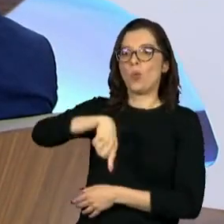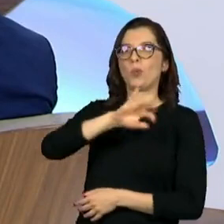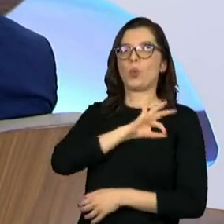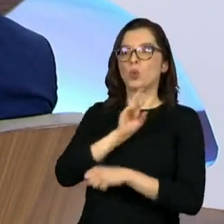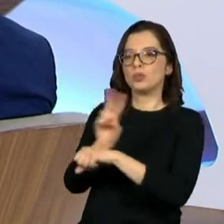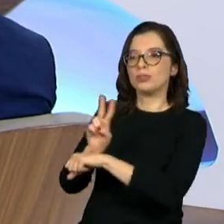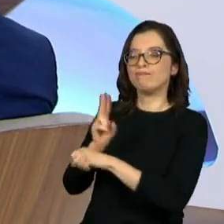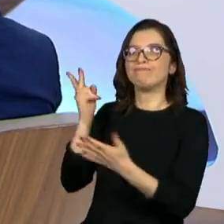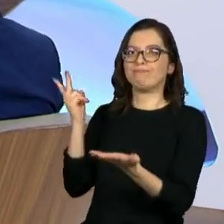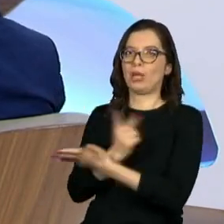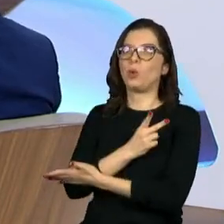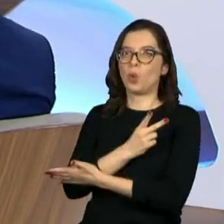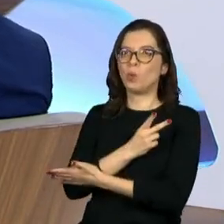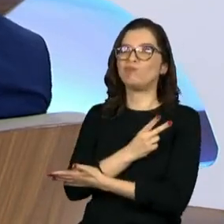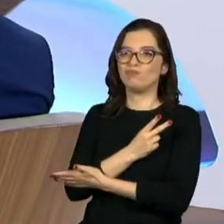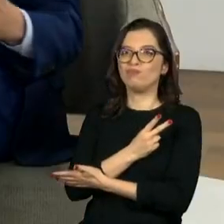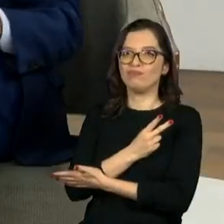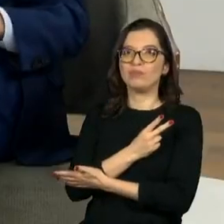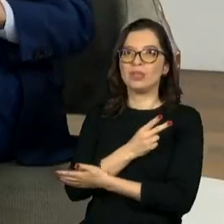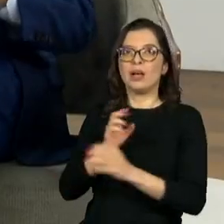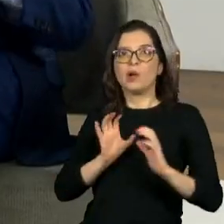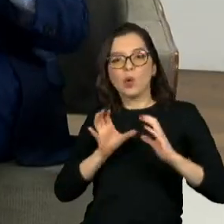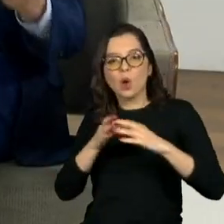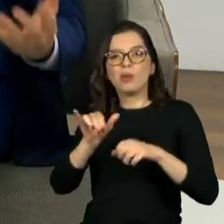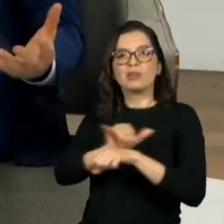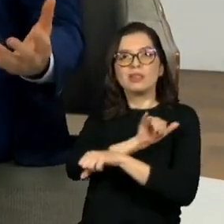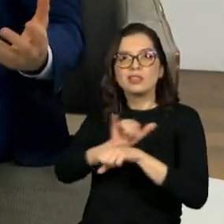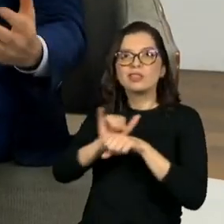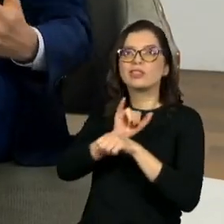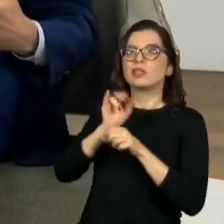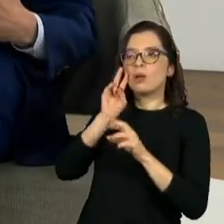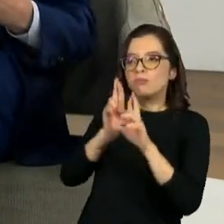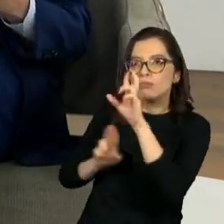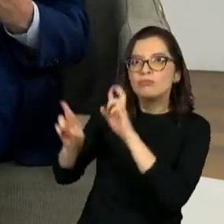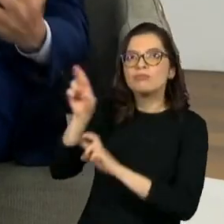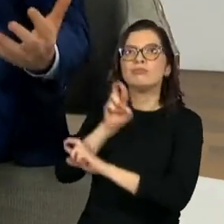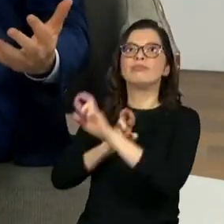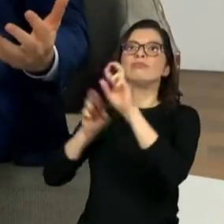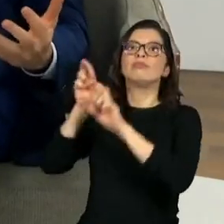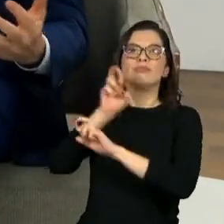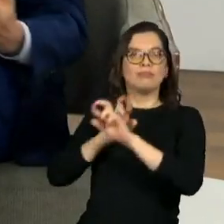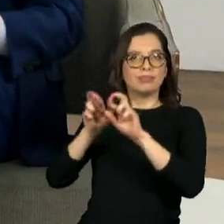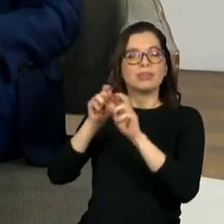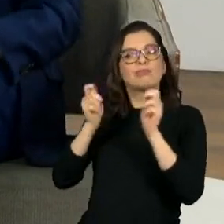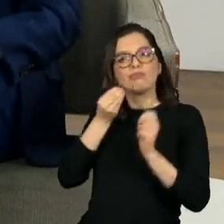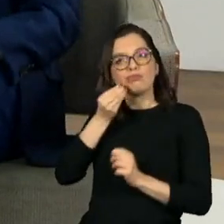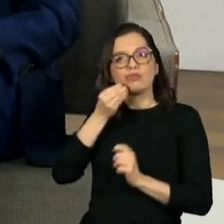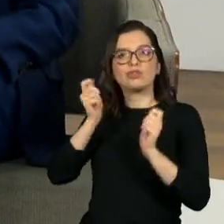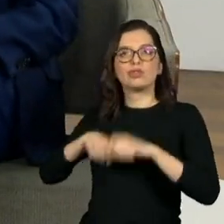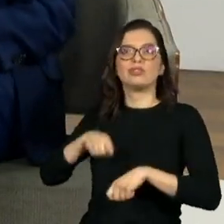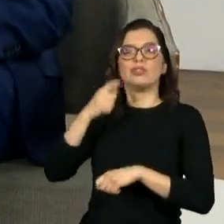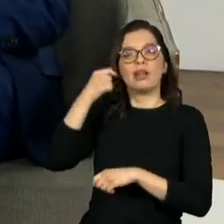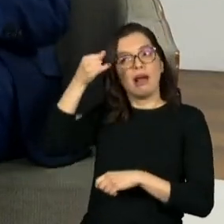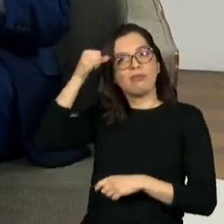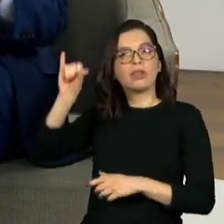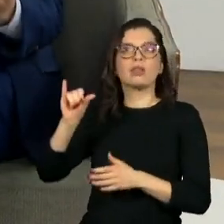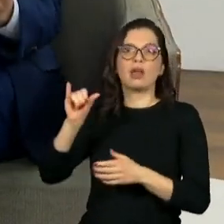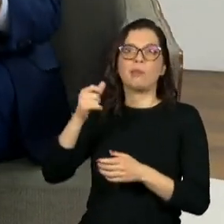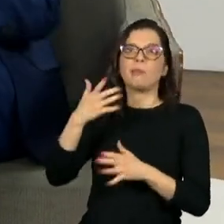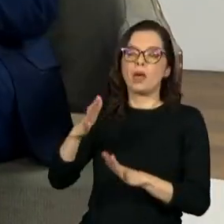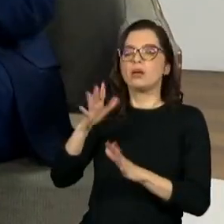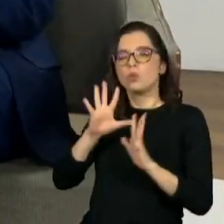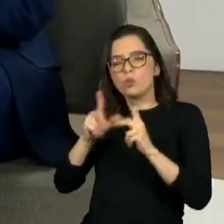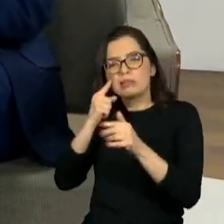law enforcement and of intelligence and of coordination in advance. And that's